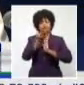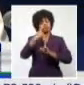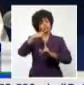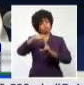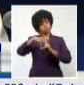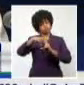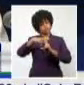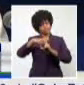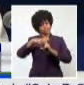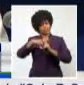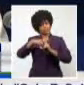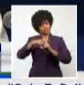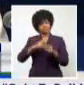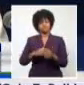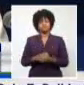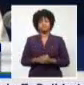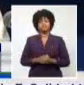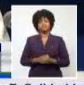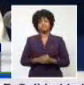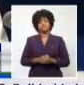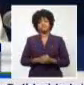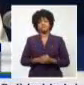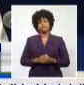33 discharges.